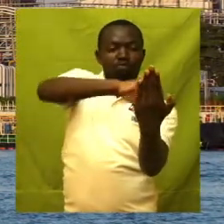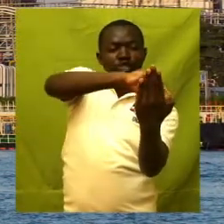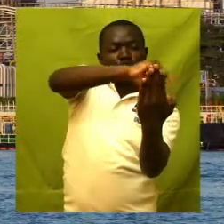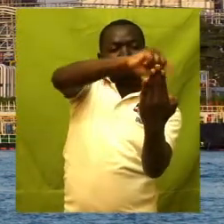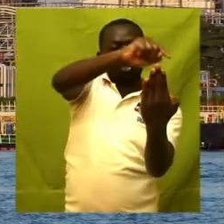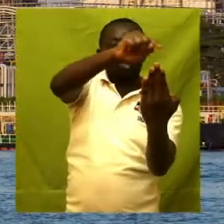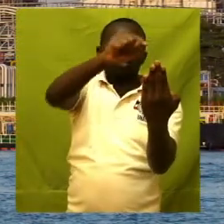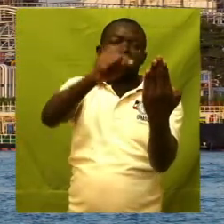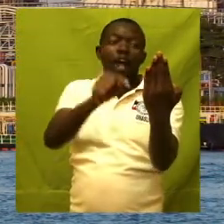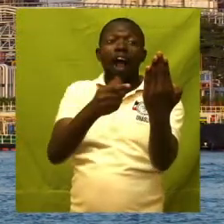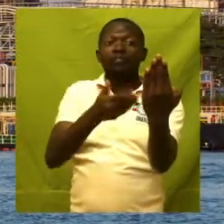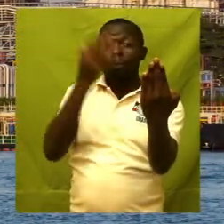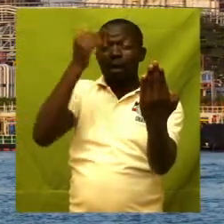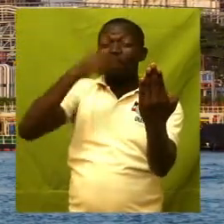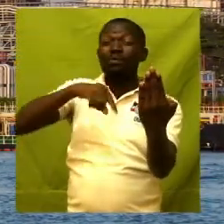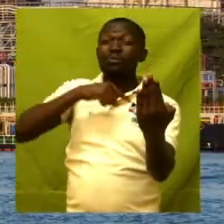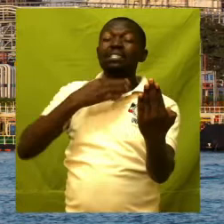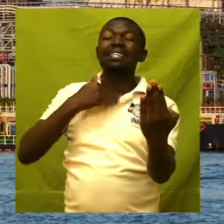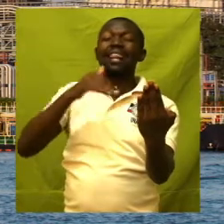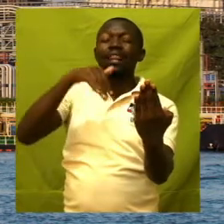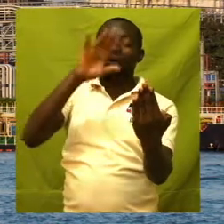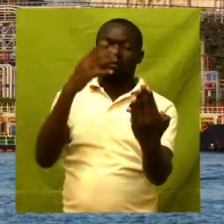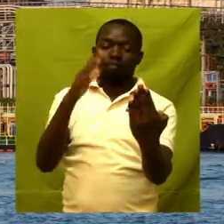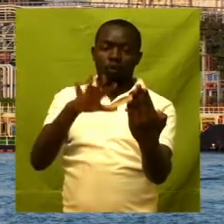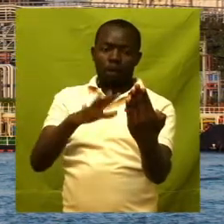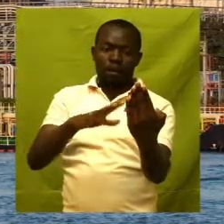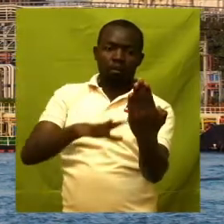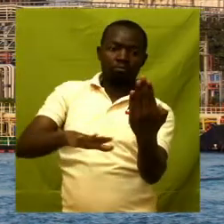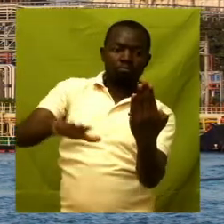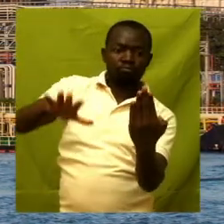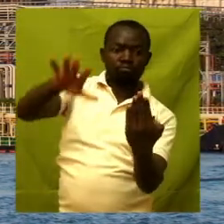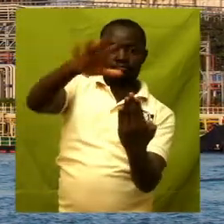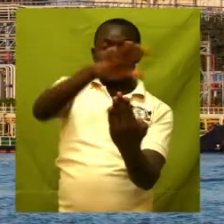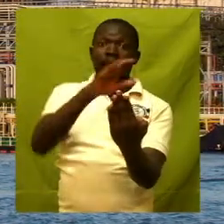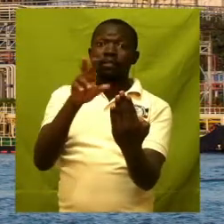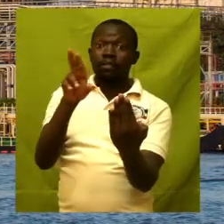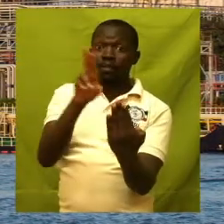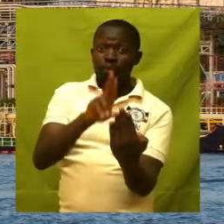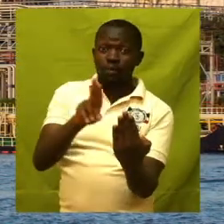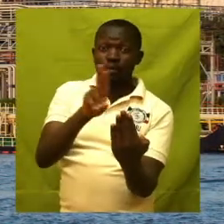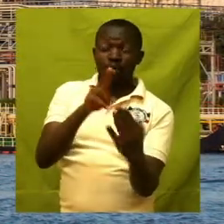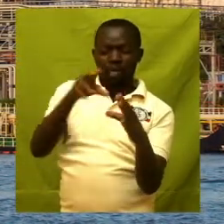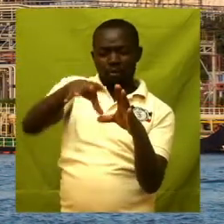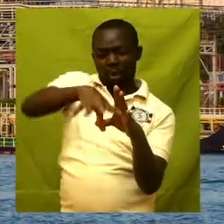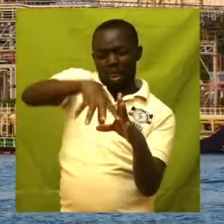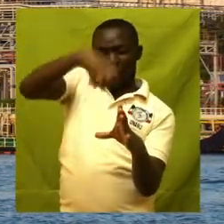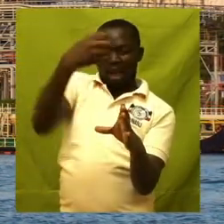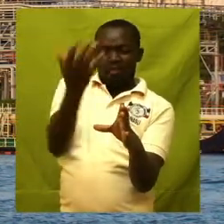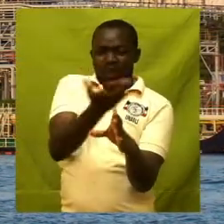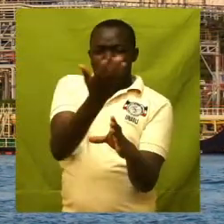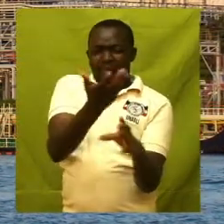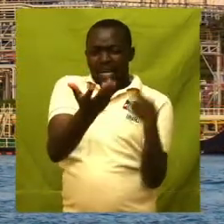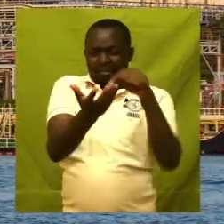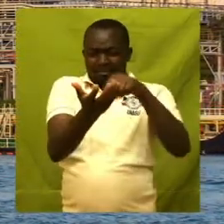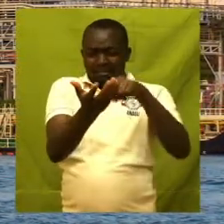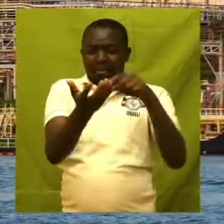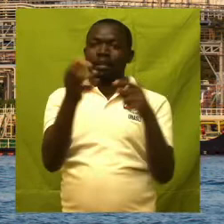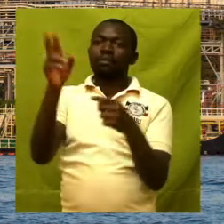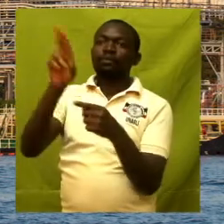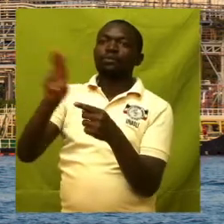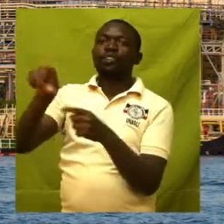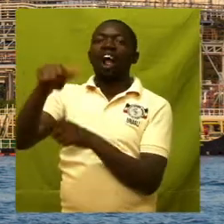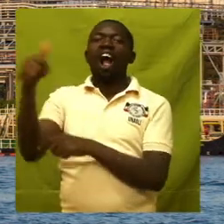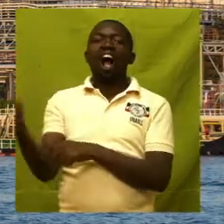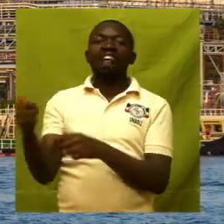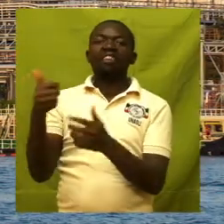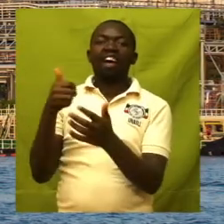seas, because we need a lot of water in processing crude oil to make products. So most of